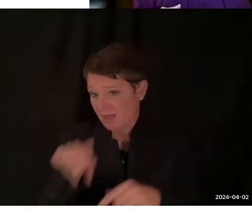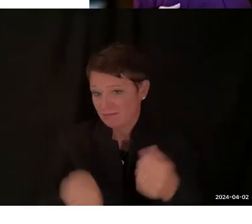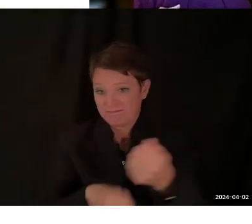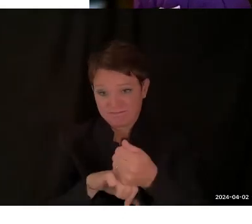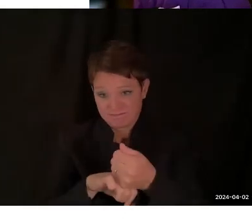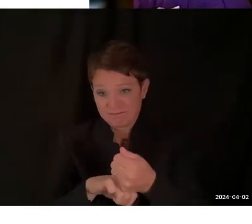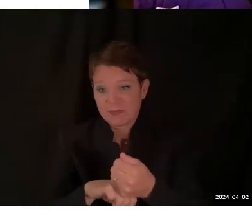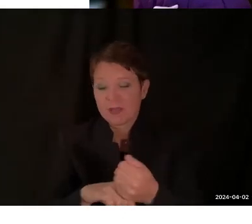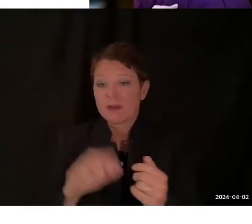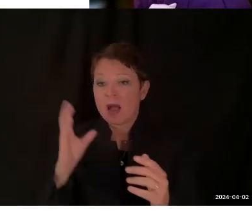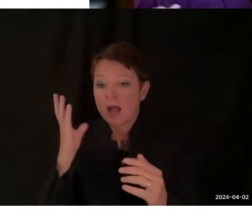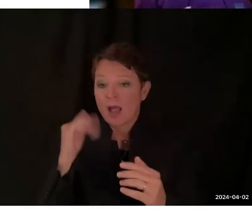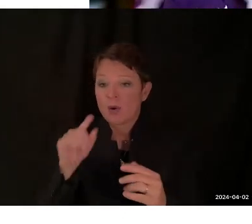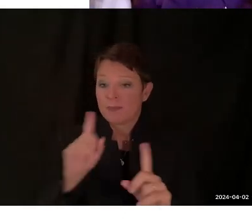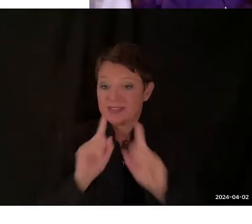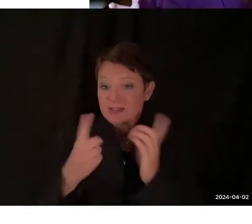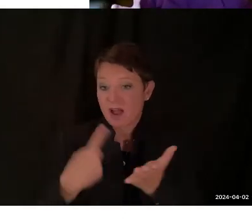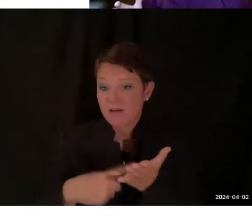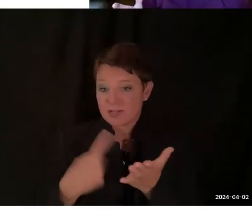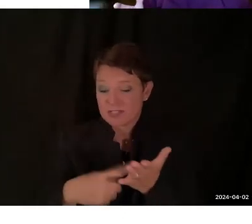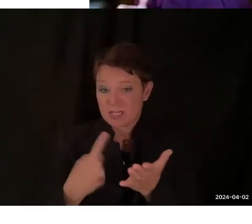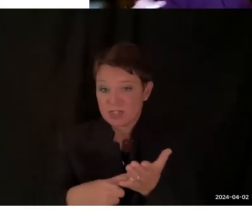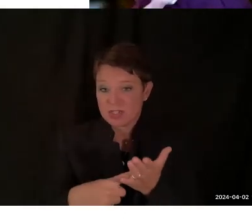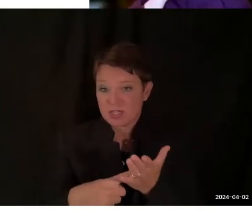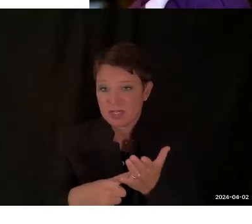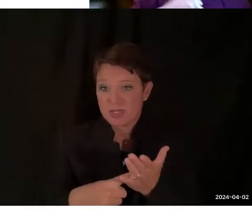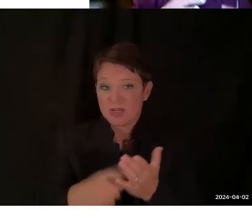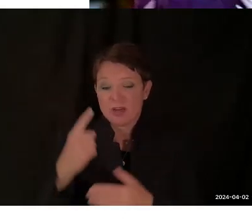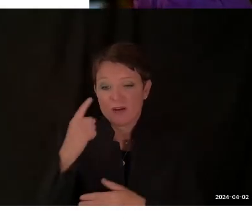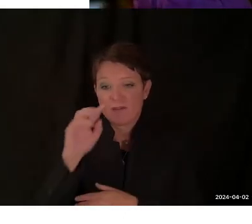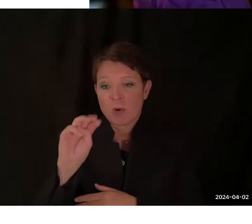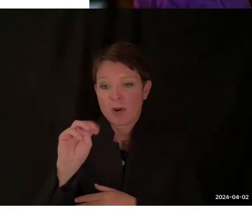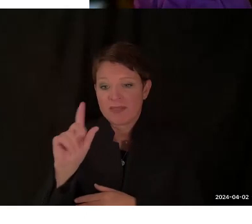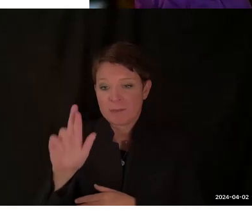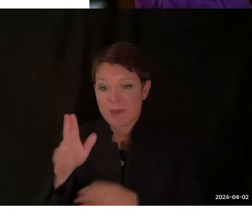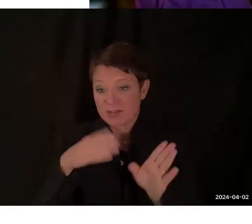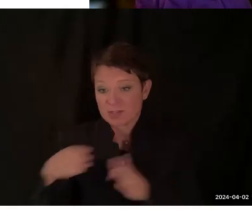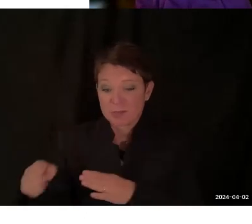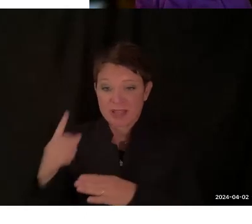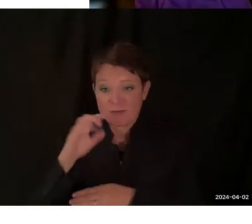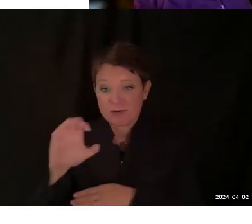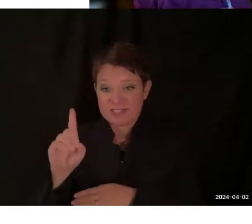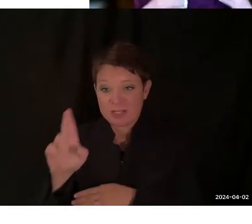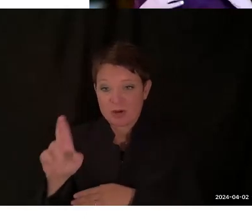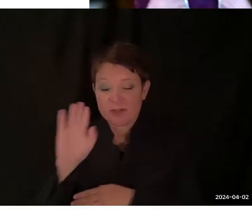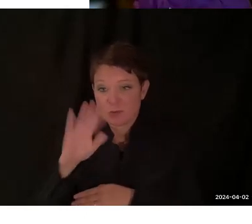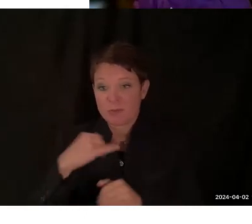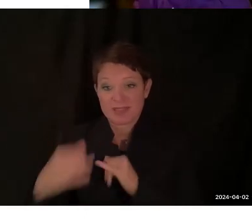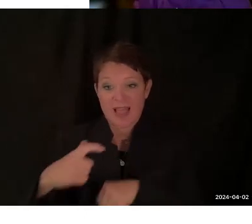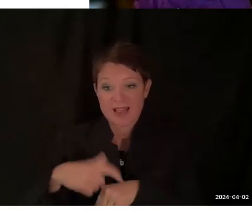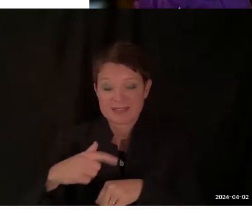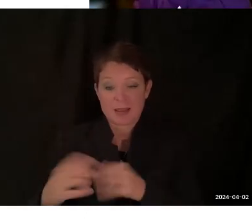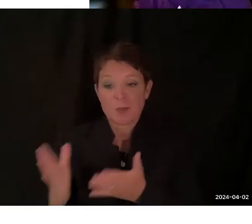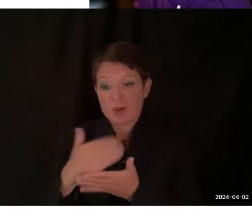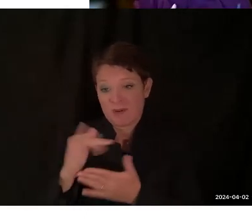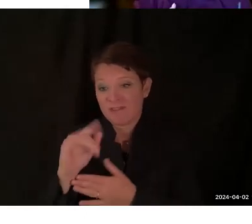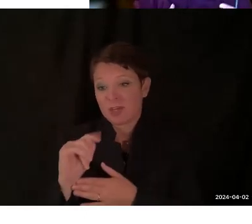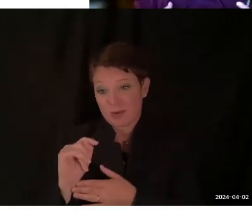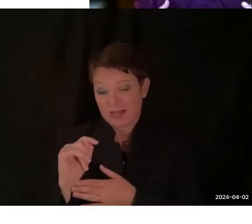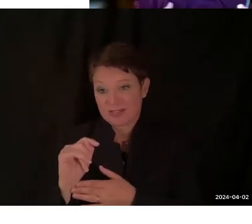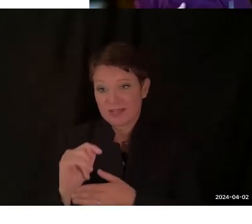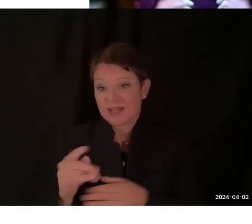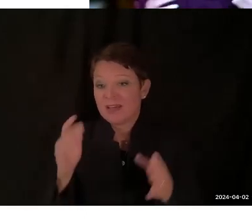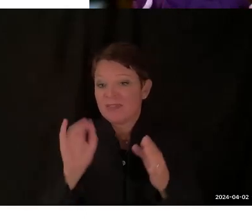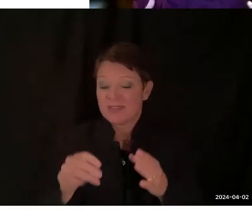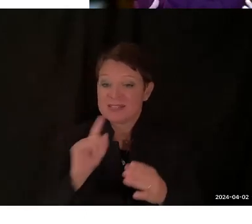hope that this conversation, although for the master plan for CDR, this will be the last time that we review it, that this is